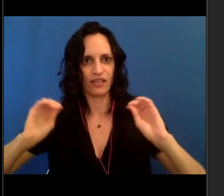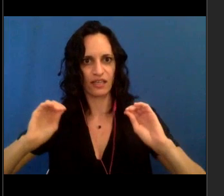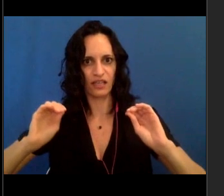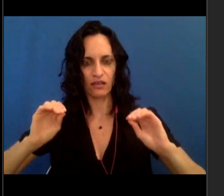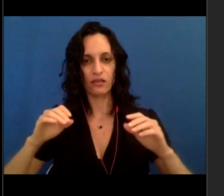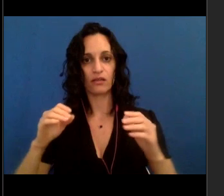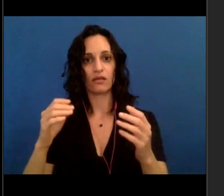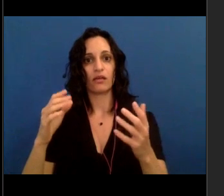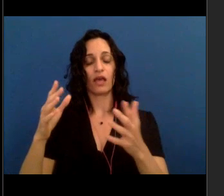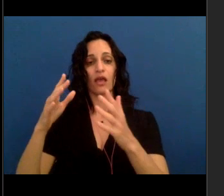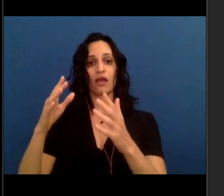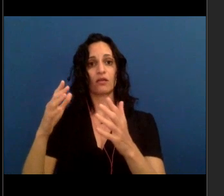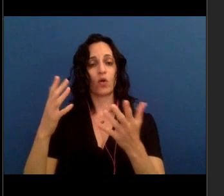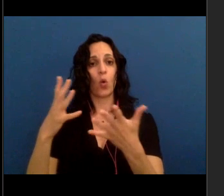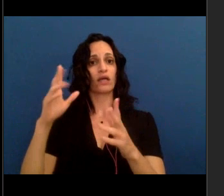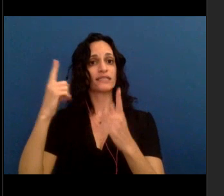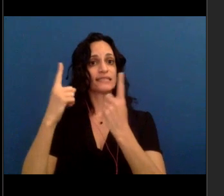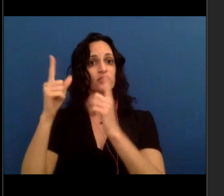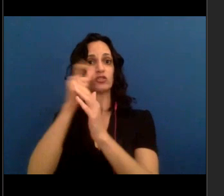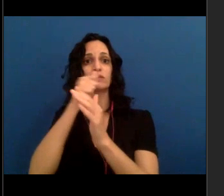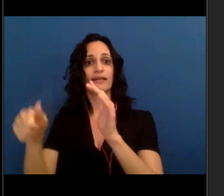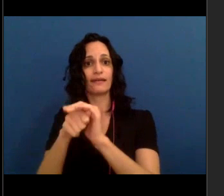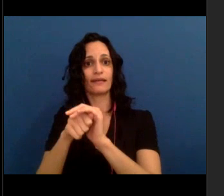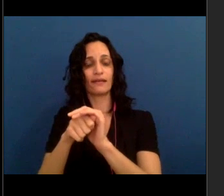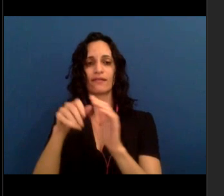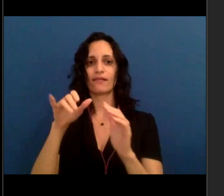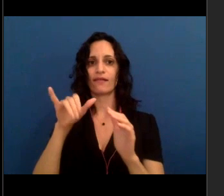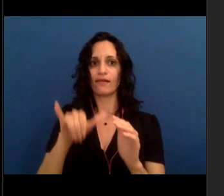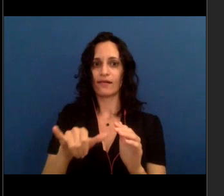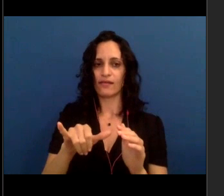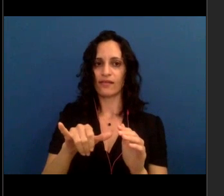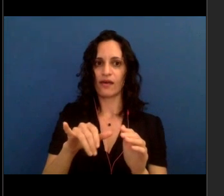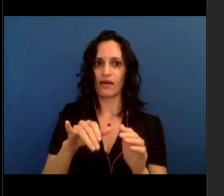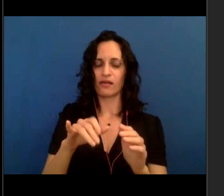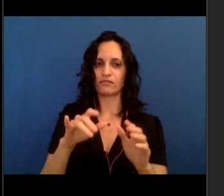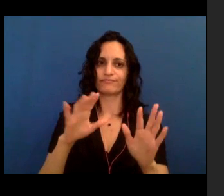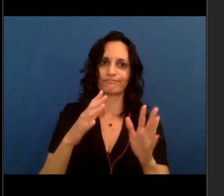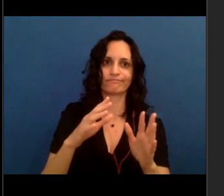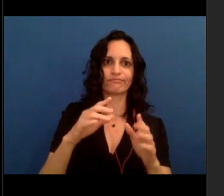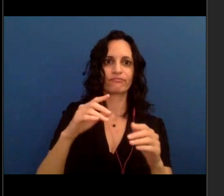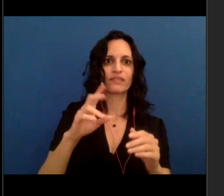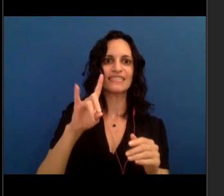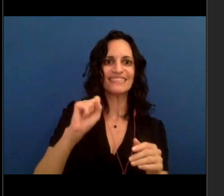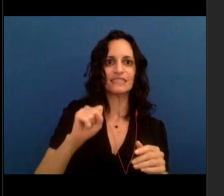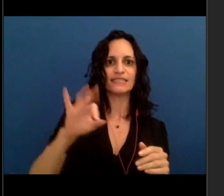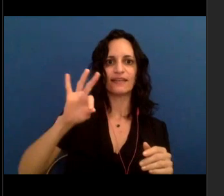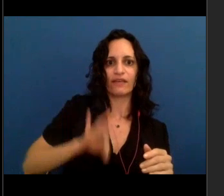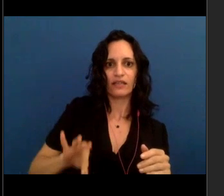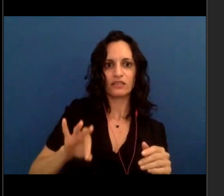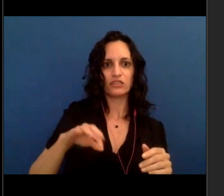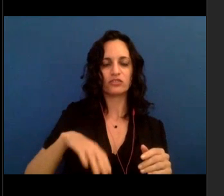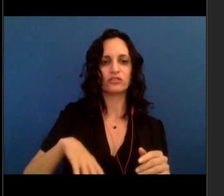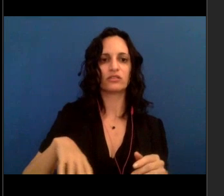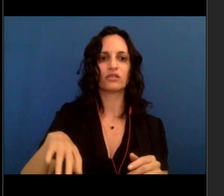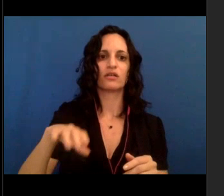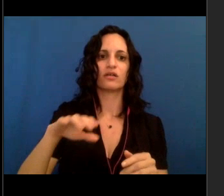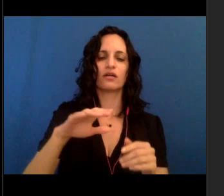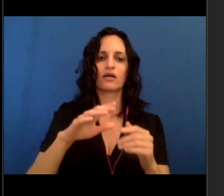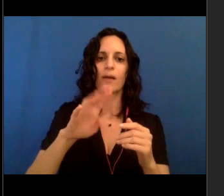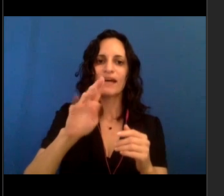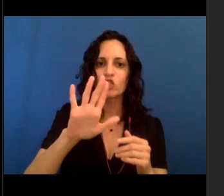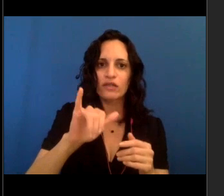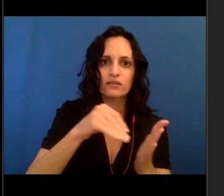particularly disadvantages first generation students, so people who were first generation as undergraduates or graduate students, underrepresented